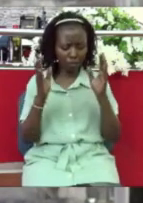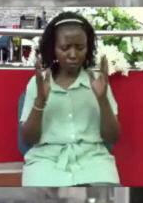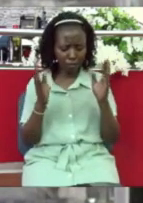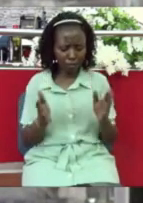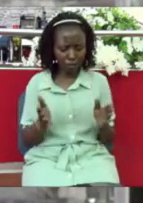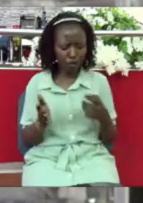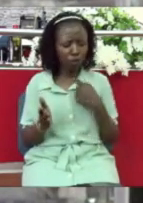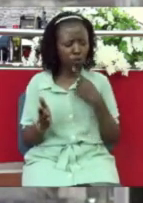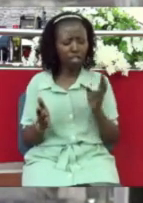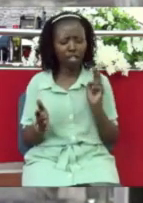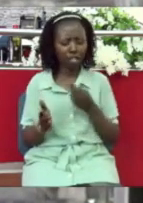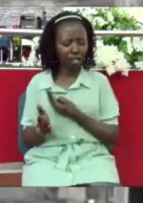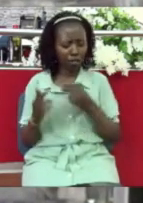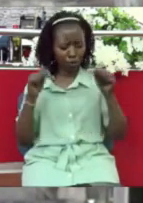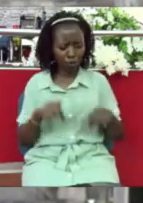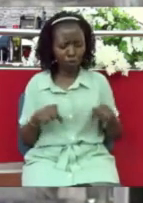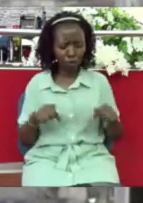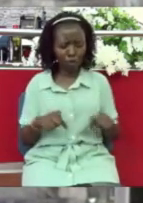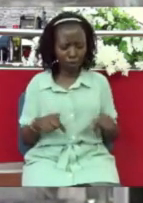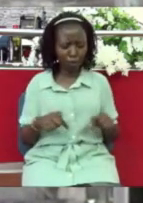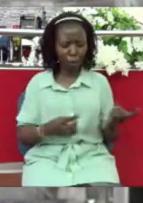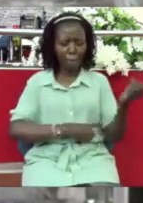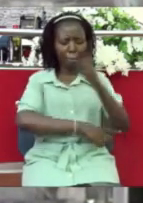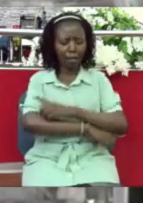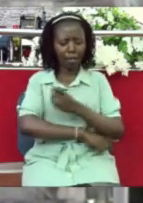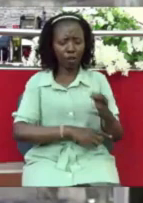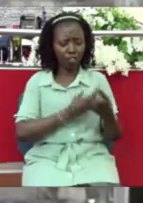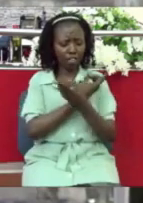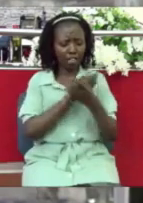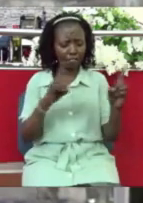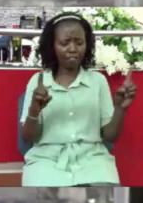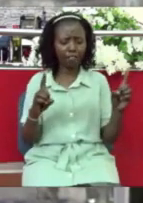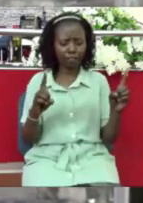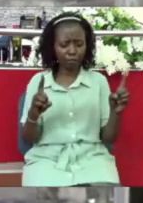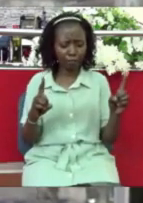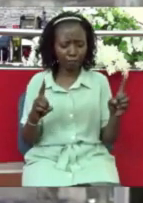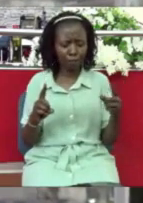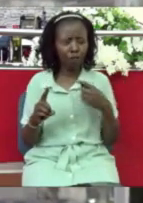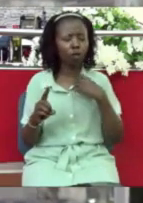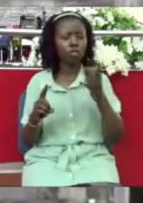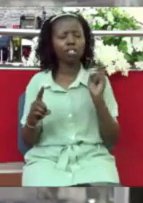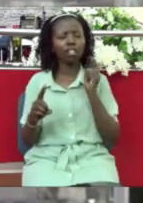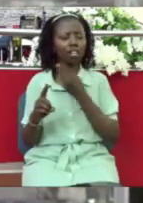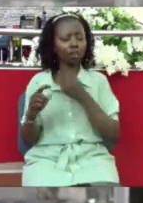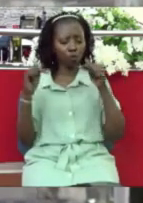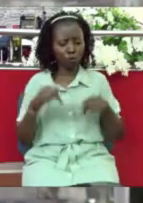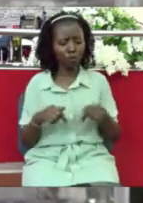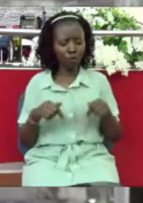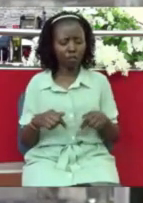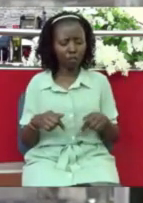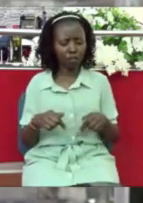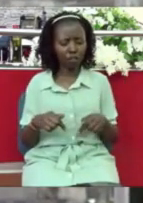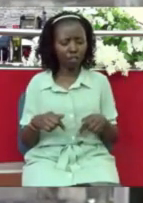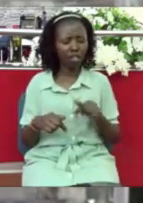are telling us today is the day of our deliverance. You are telling us today we